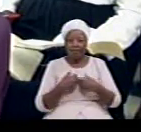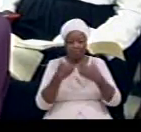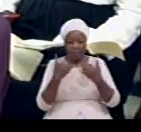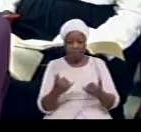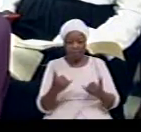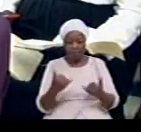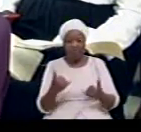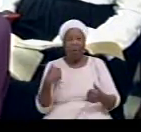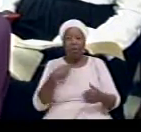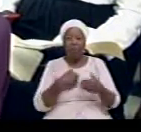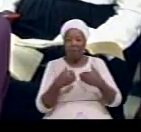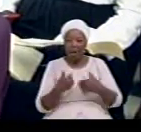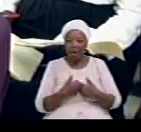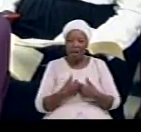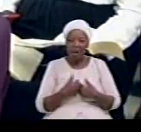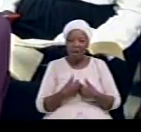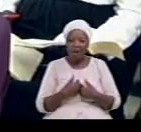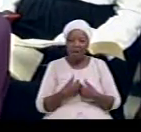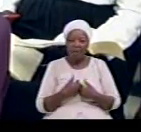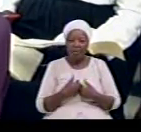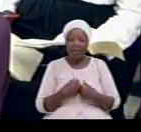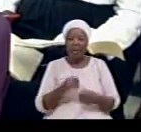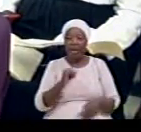we have,